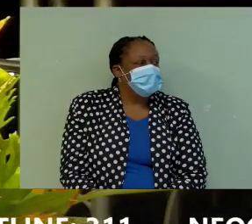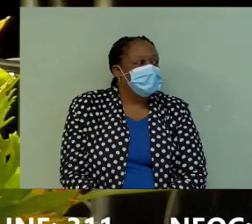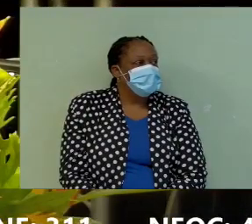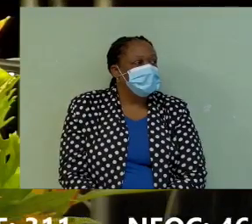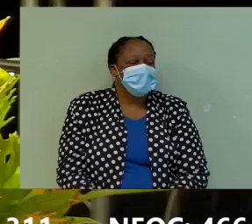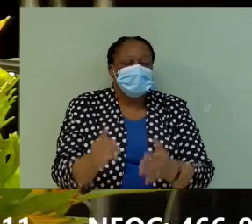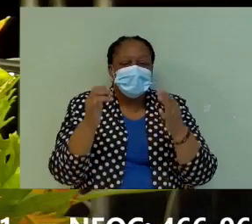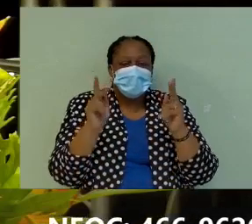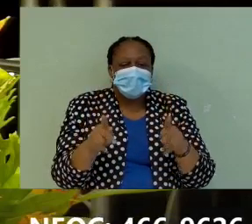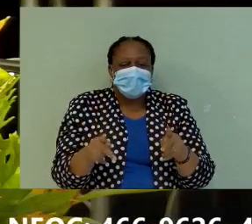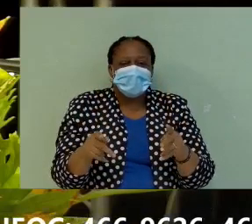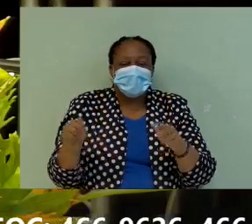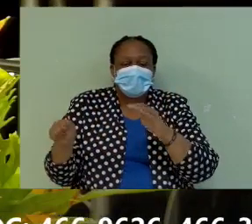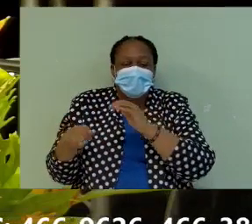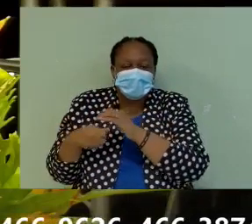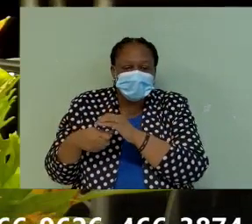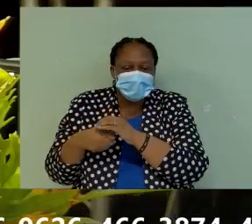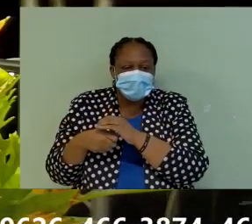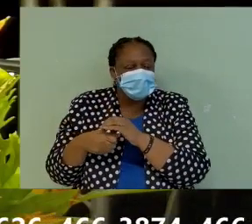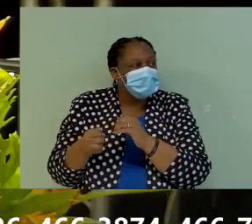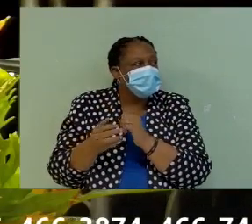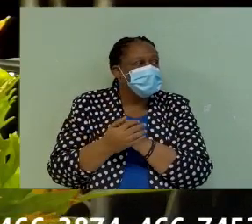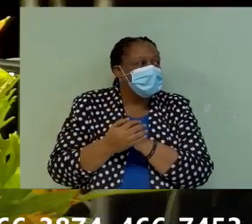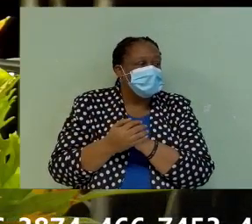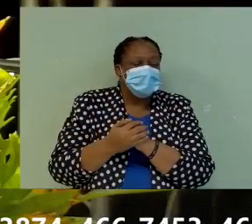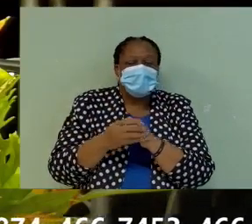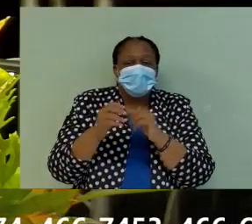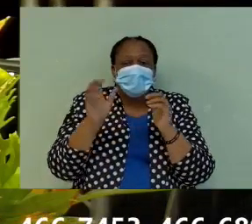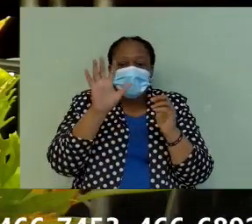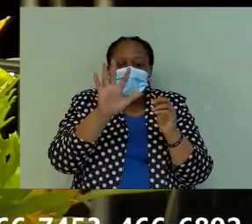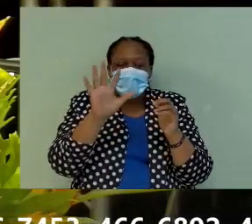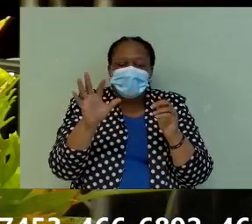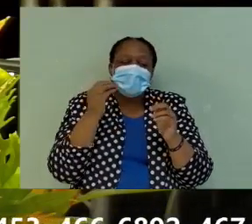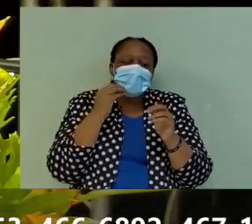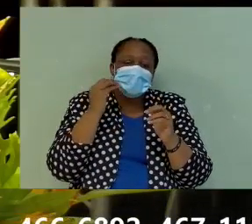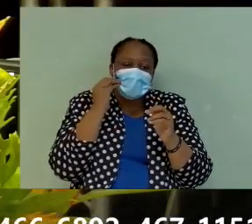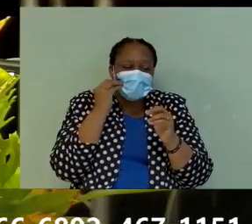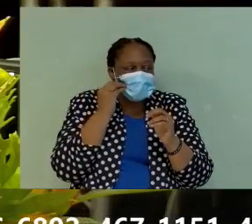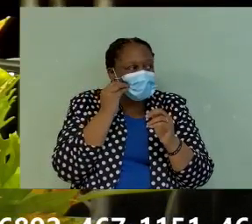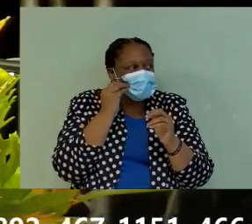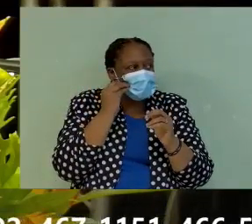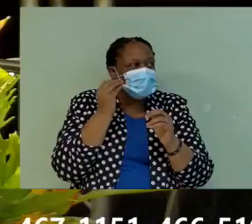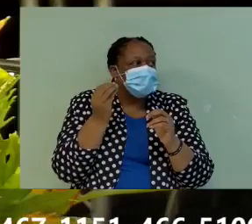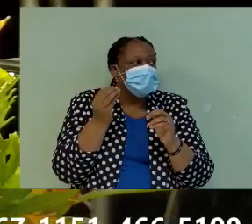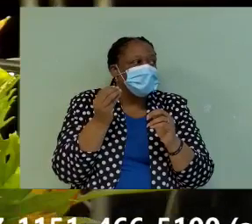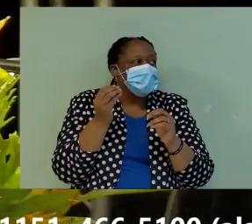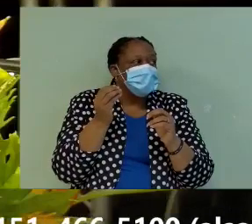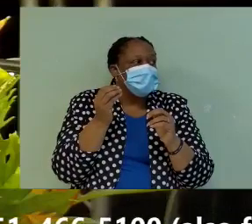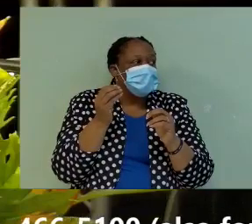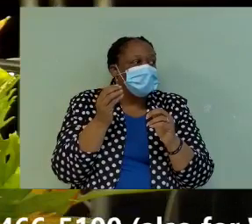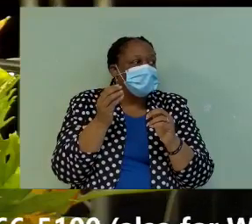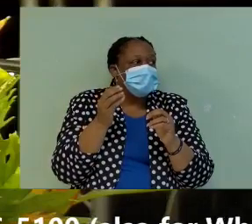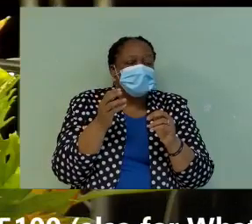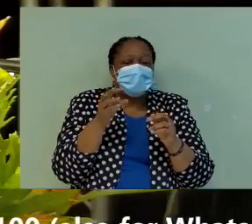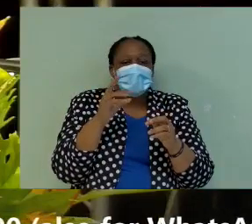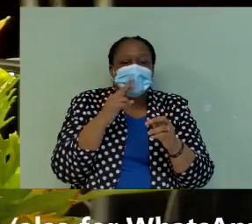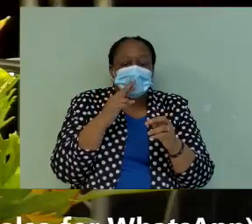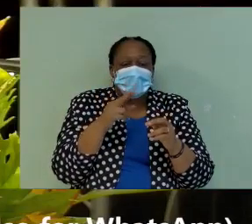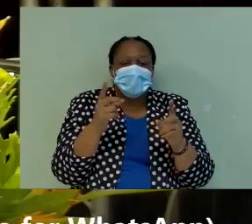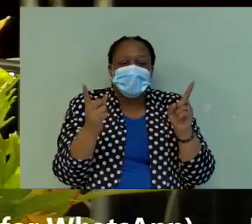have 55 persons quarantined at home. These persons are mainly contacts